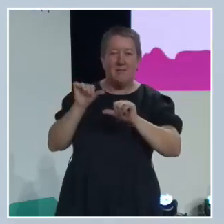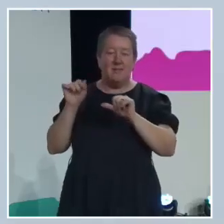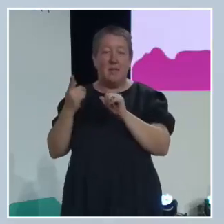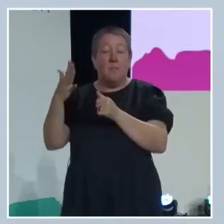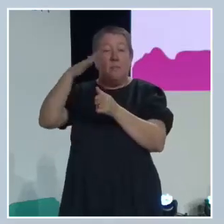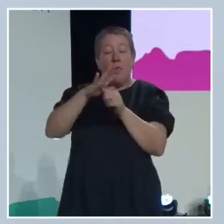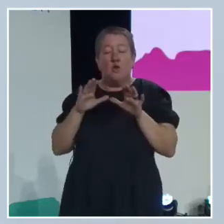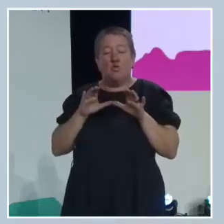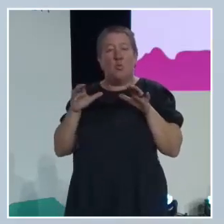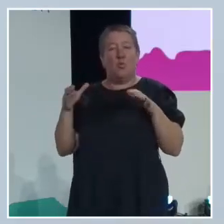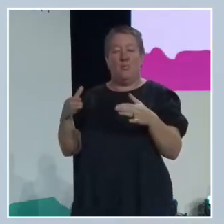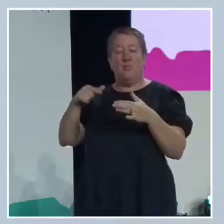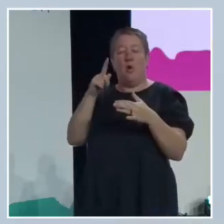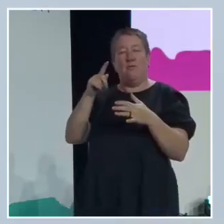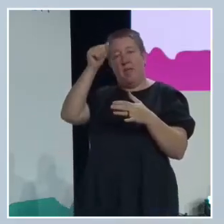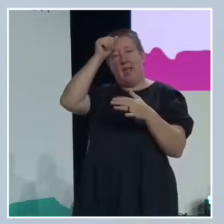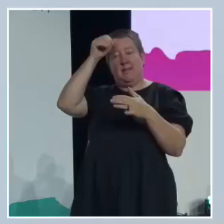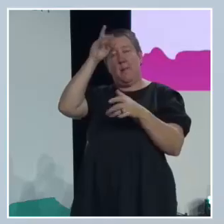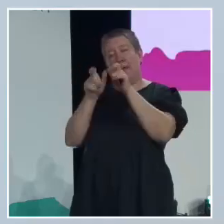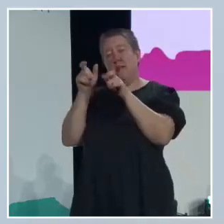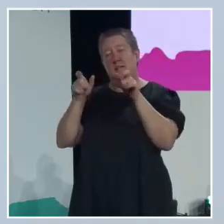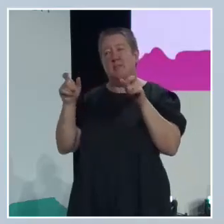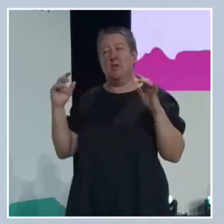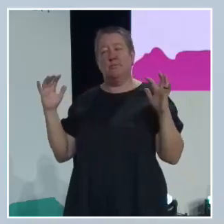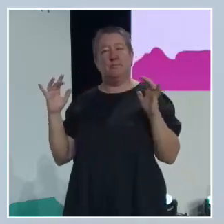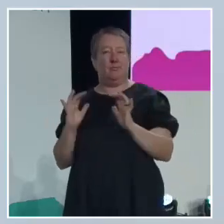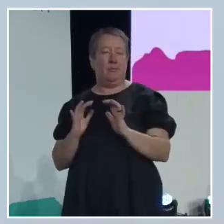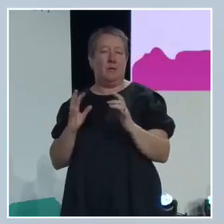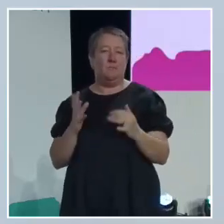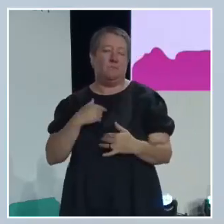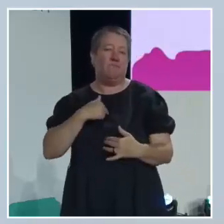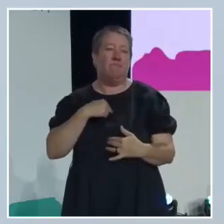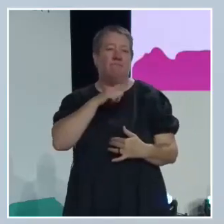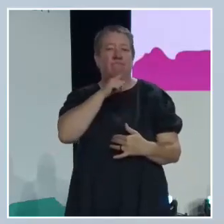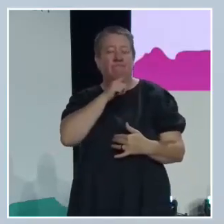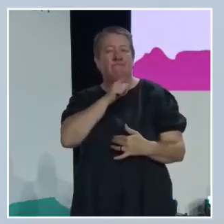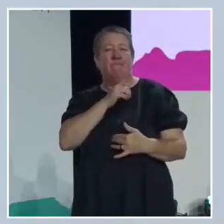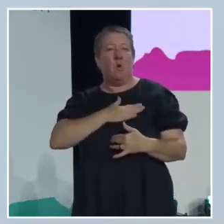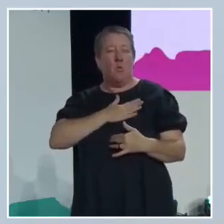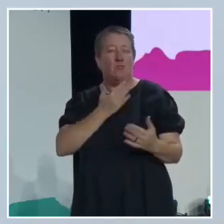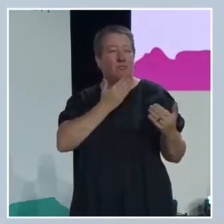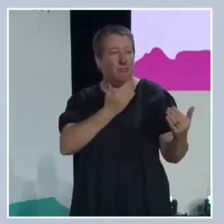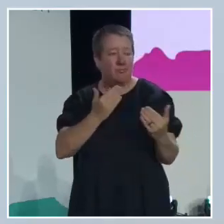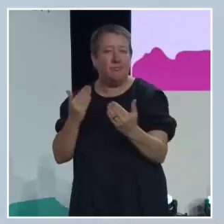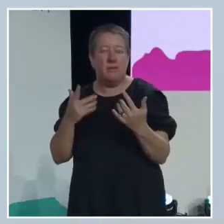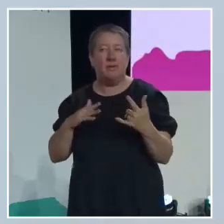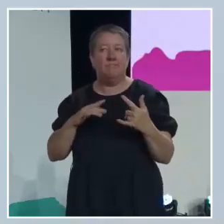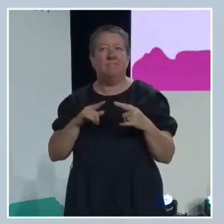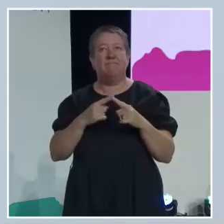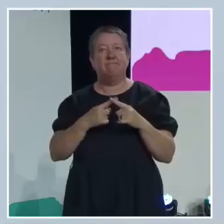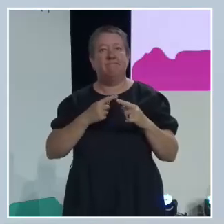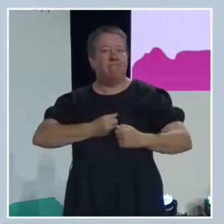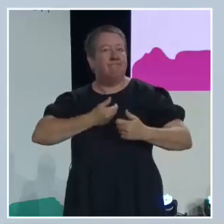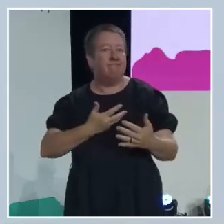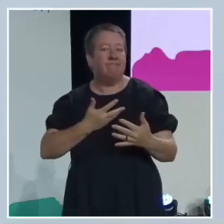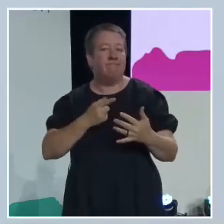academics that you gathered. So I really want to thank you and express how important